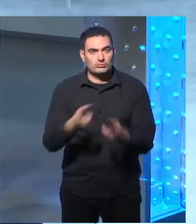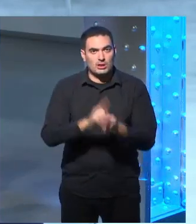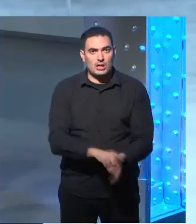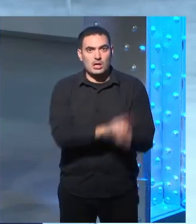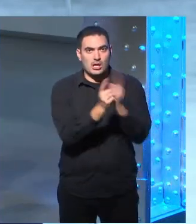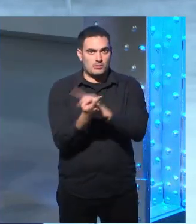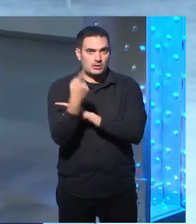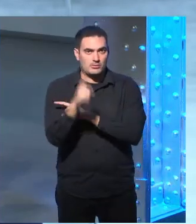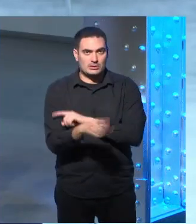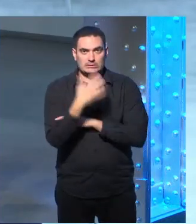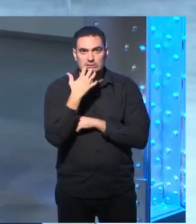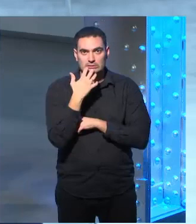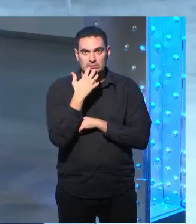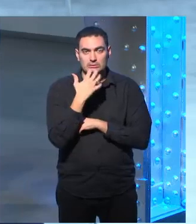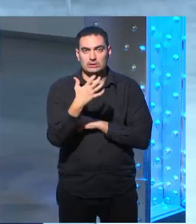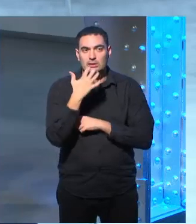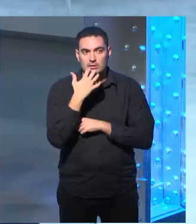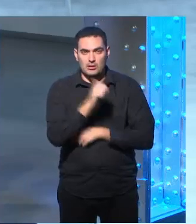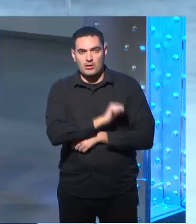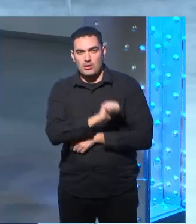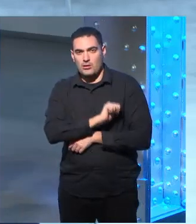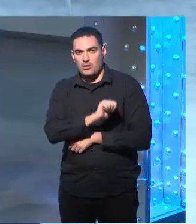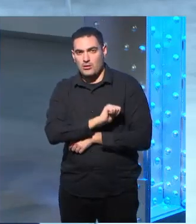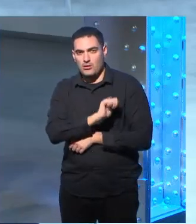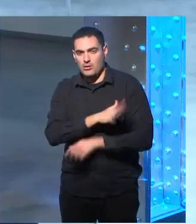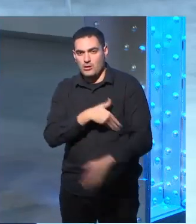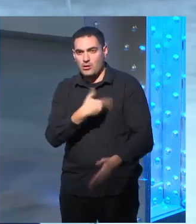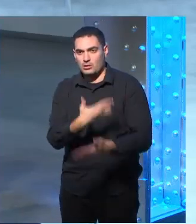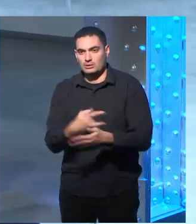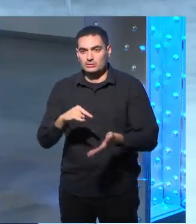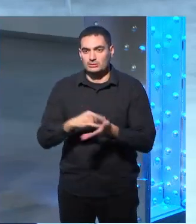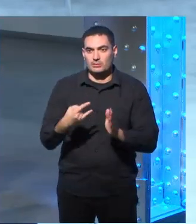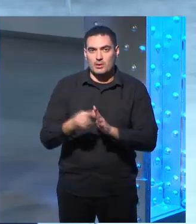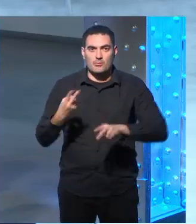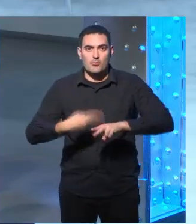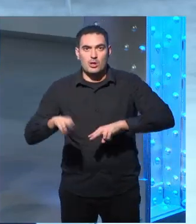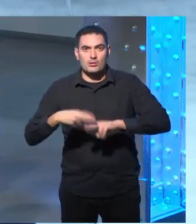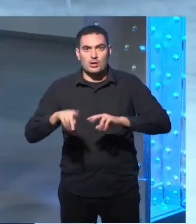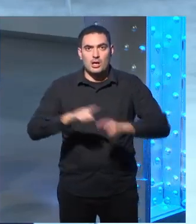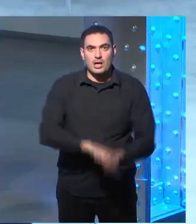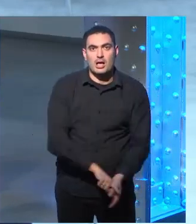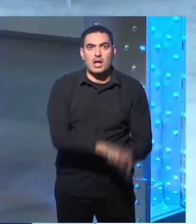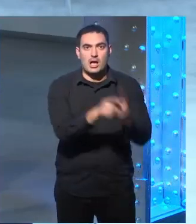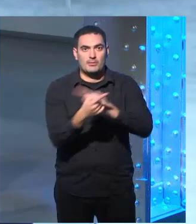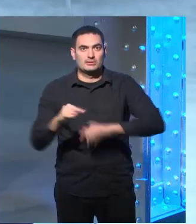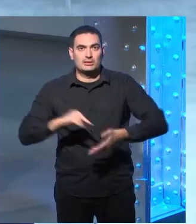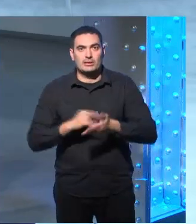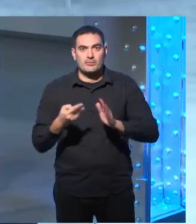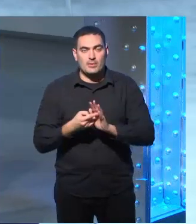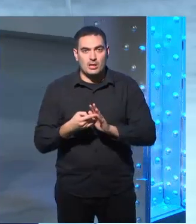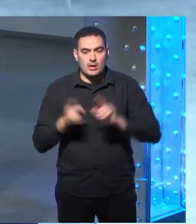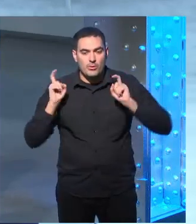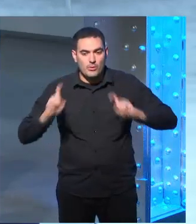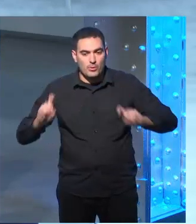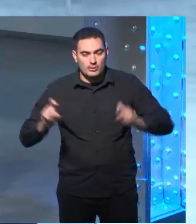and being ourselves the drivers for this change. If we expect the political system to change or the